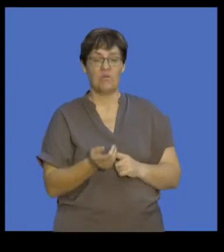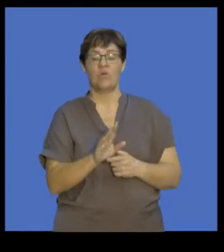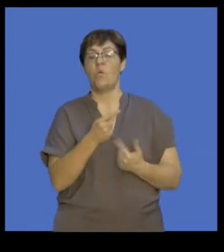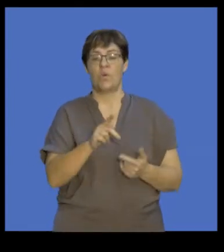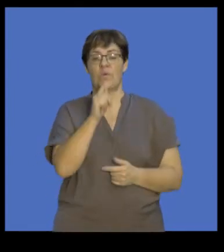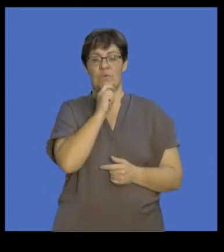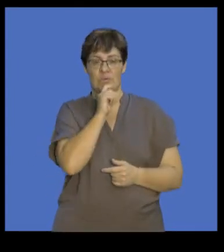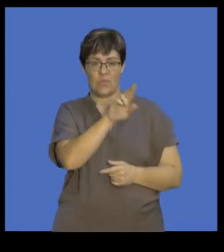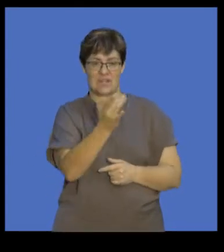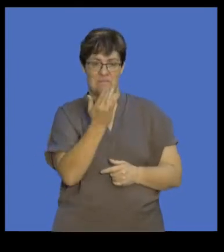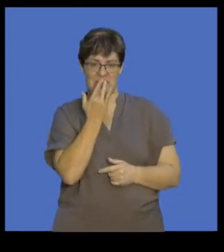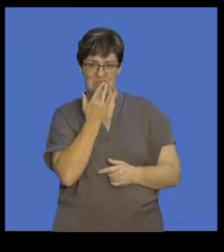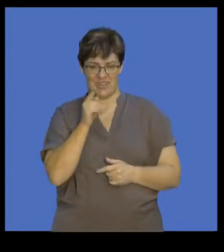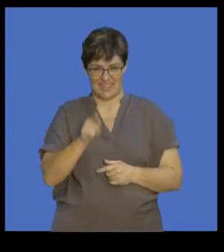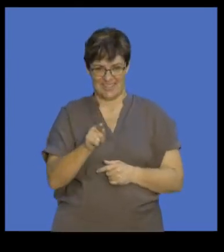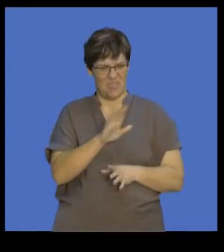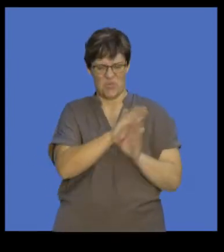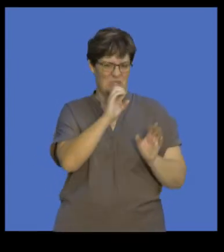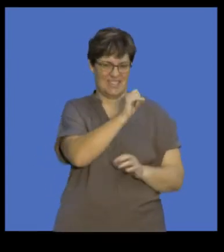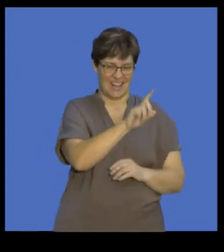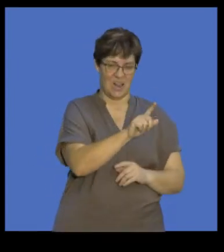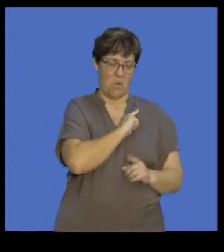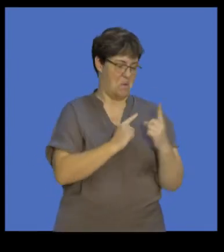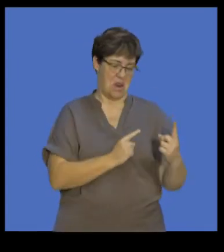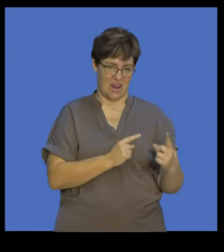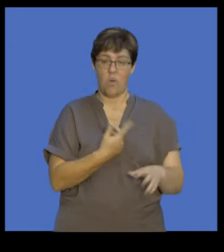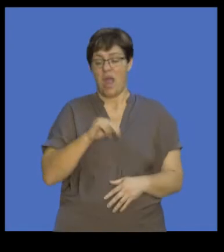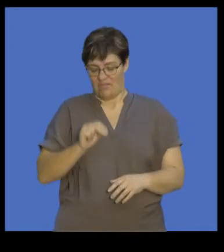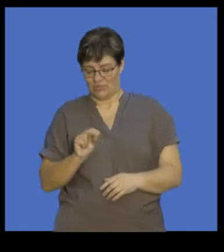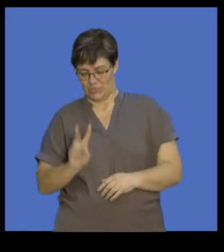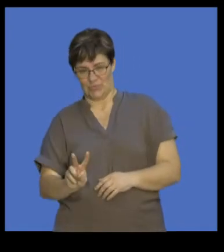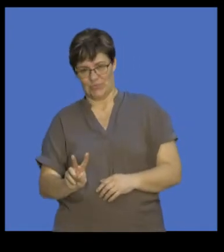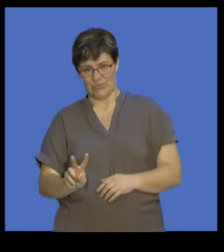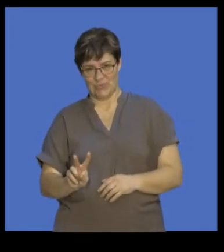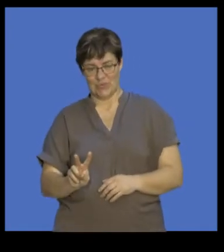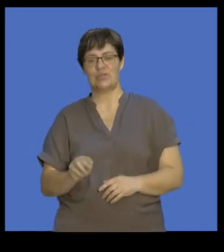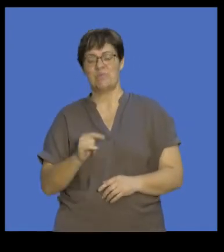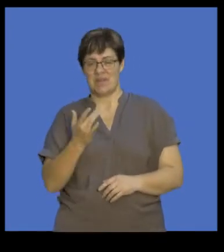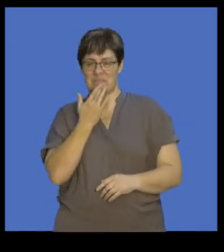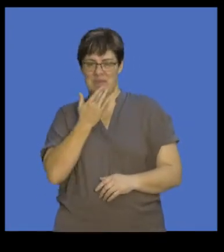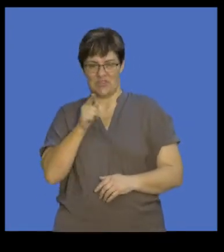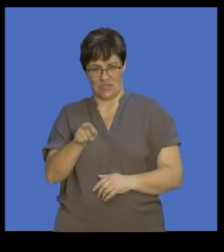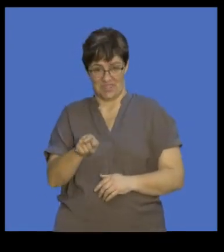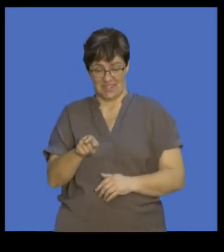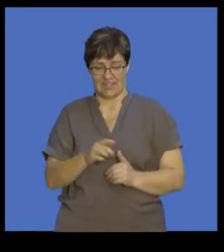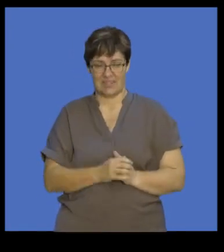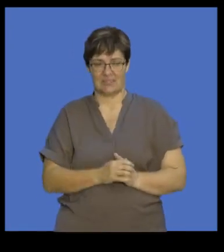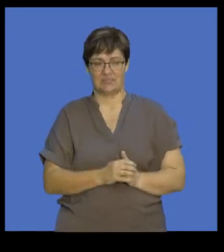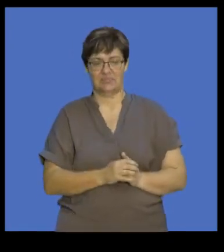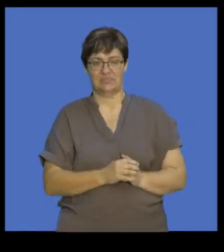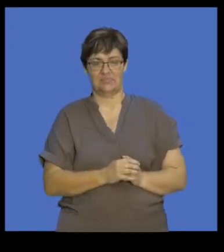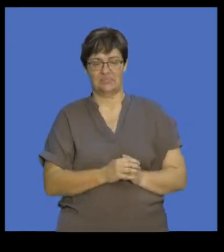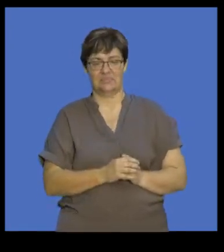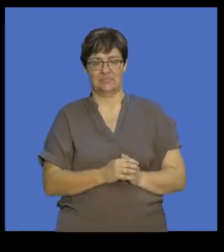just showed, we have got a battery instead of a cell because we had a combination of, you know, two